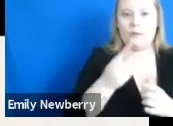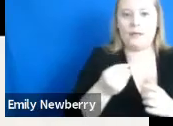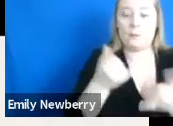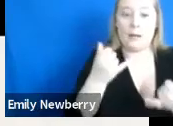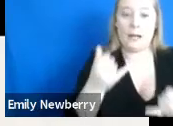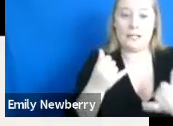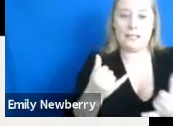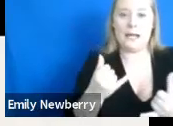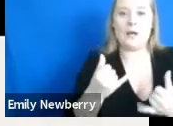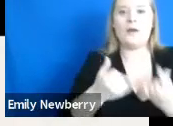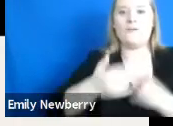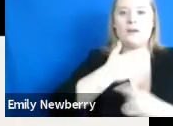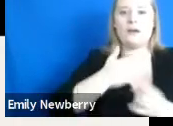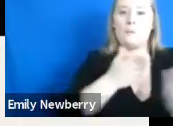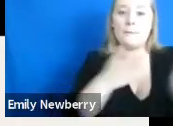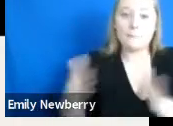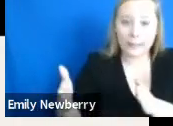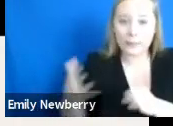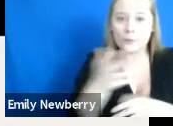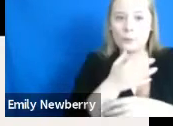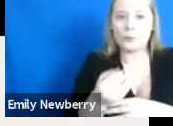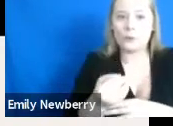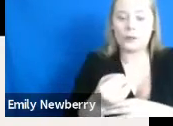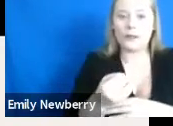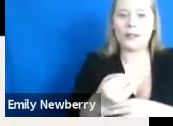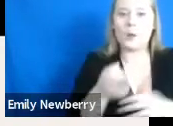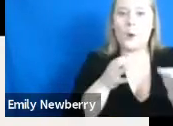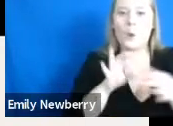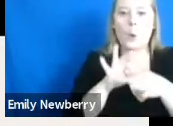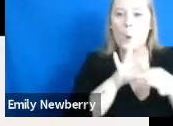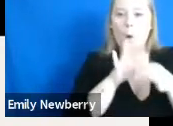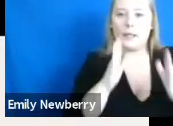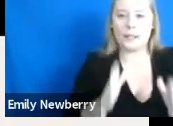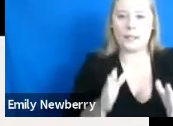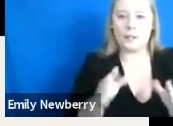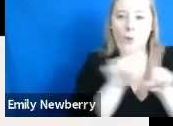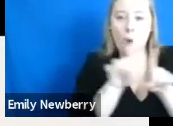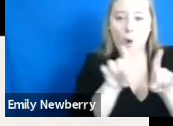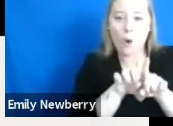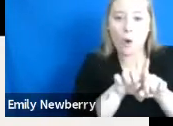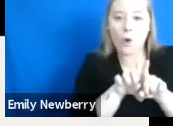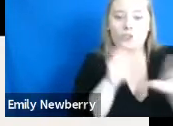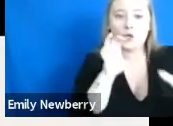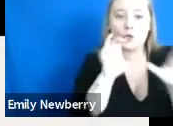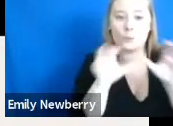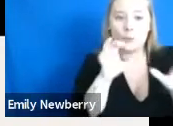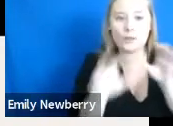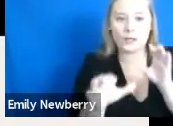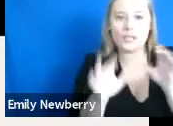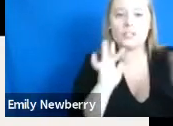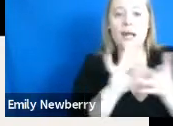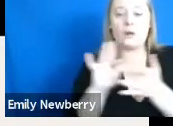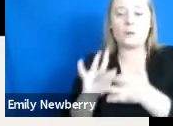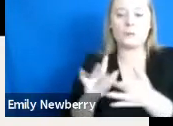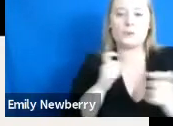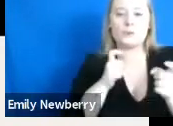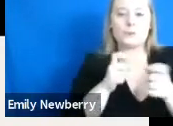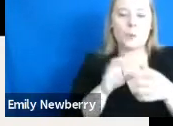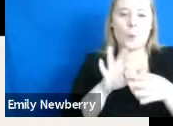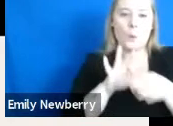environmental planner and a NEPA coordinator. She's also the communications and outreach coordinator for the San